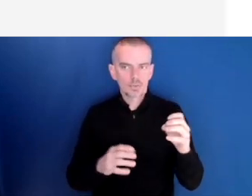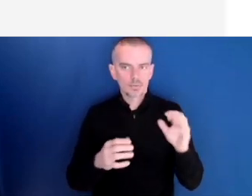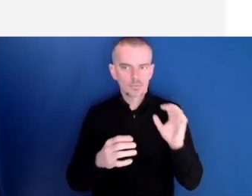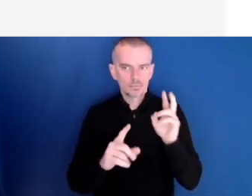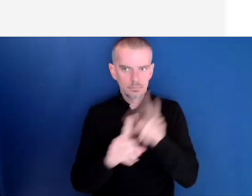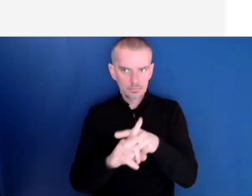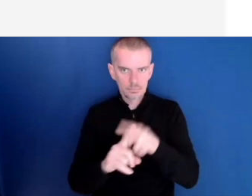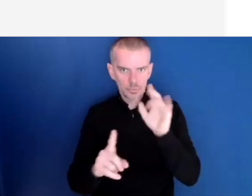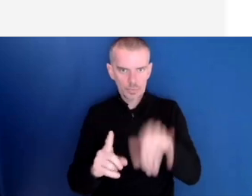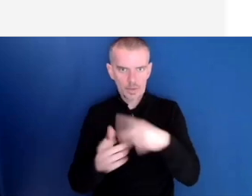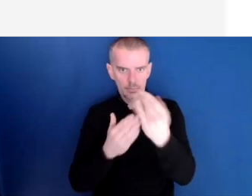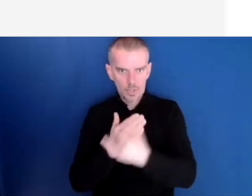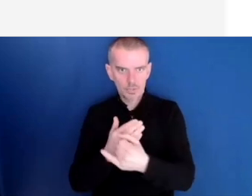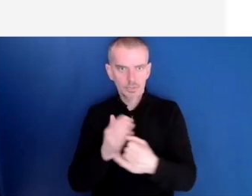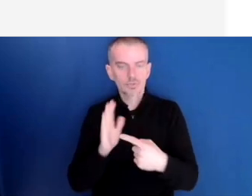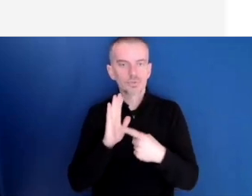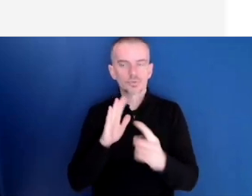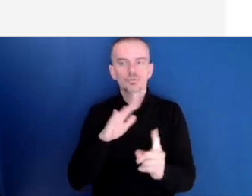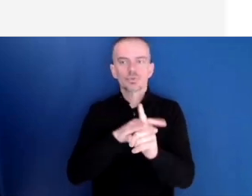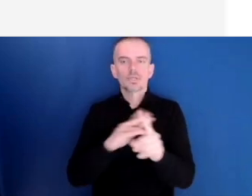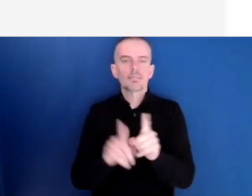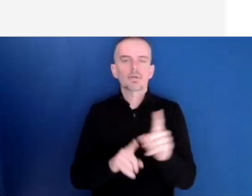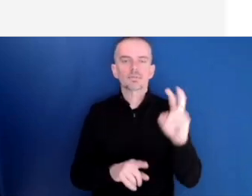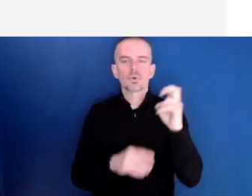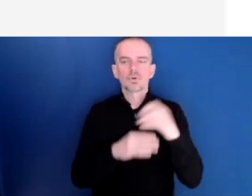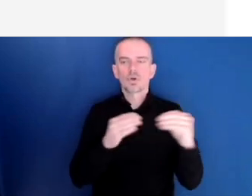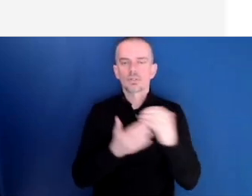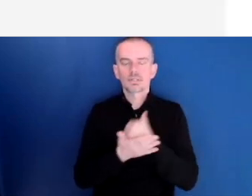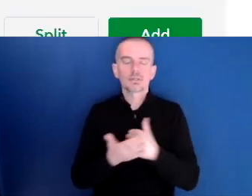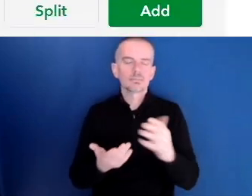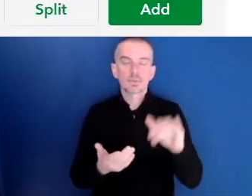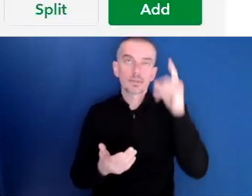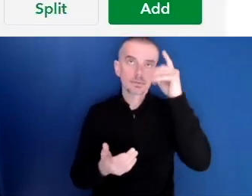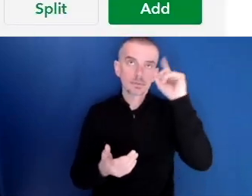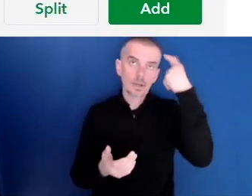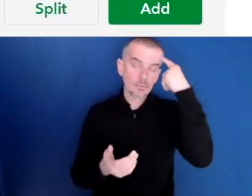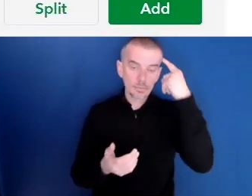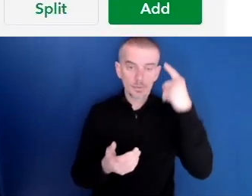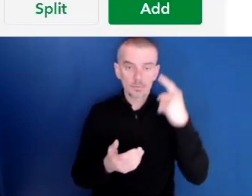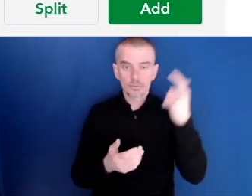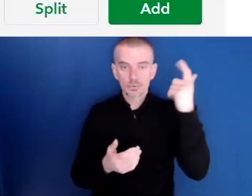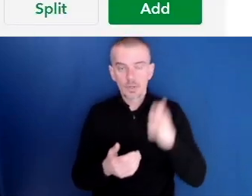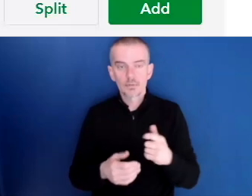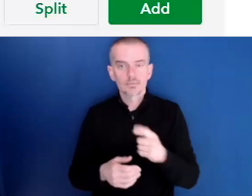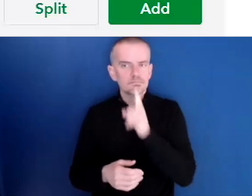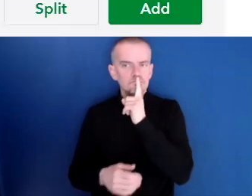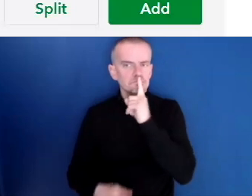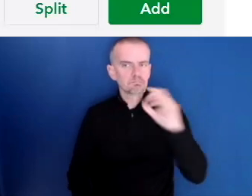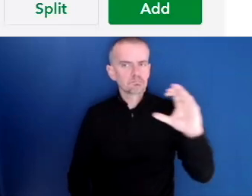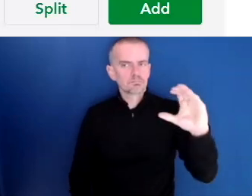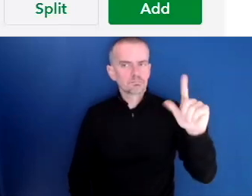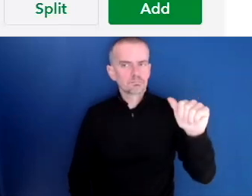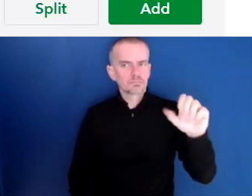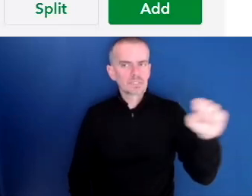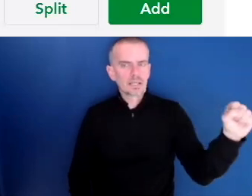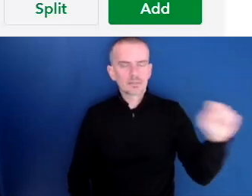as $200 in income. And let's just say the income is government grants. And I'm not going to assign a class because this is income.